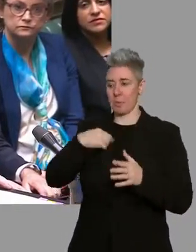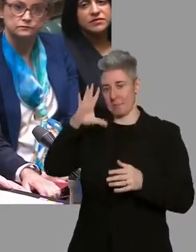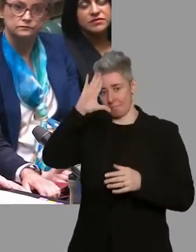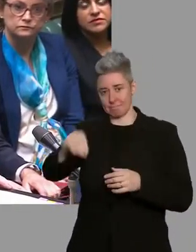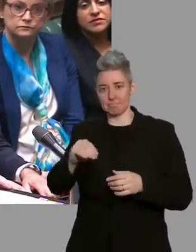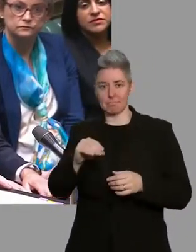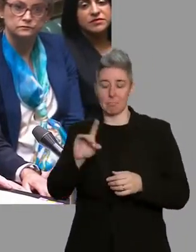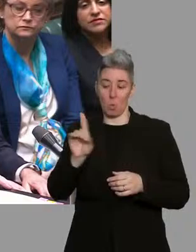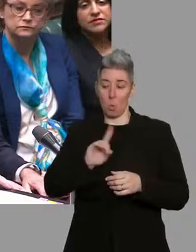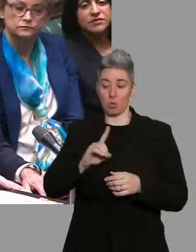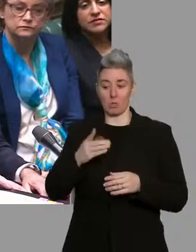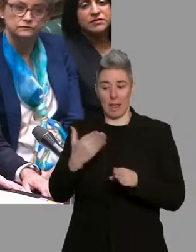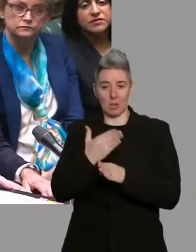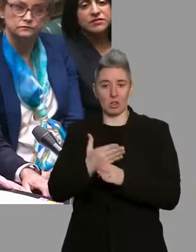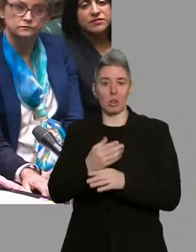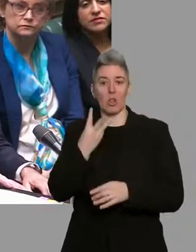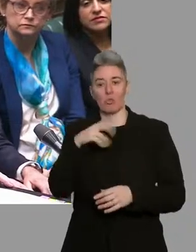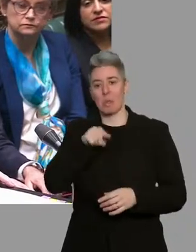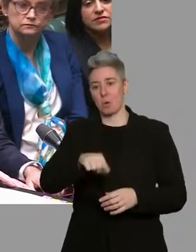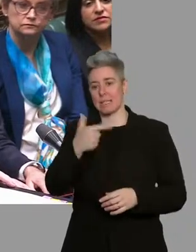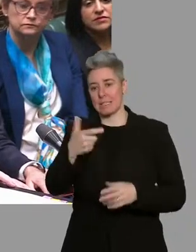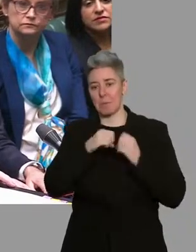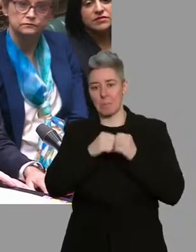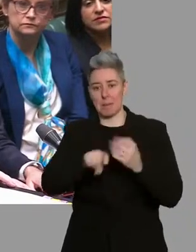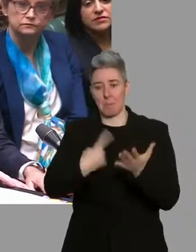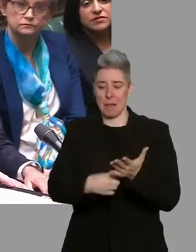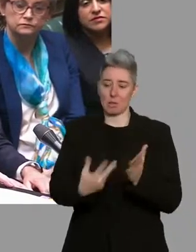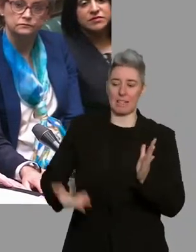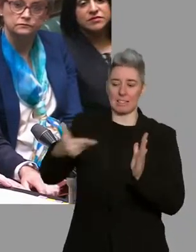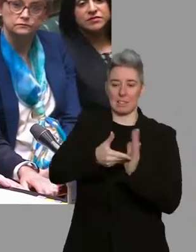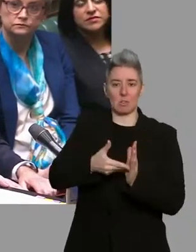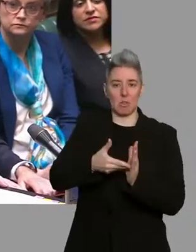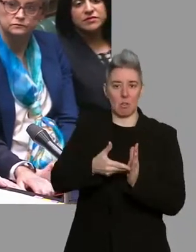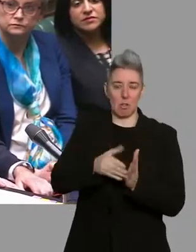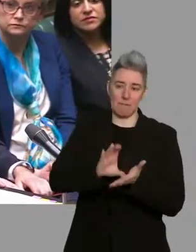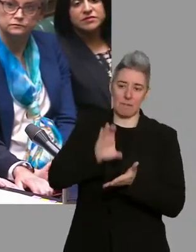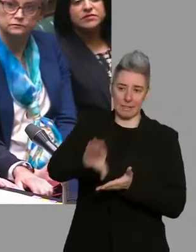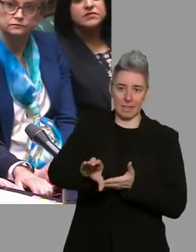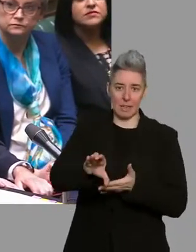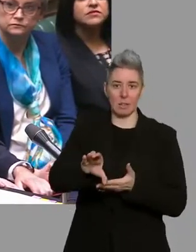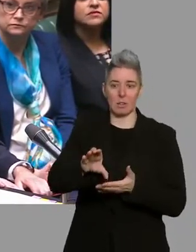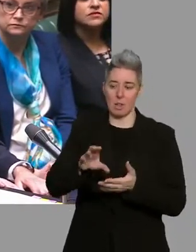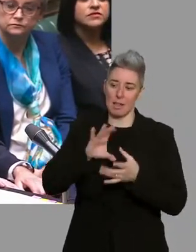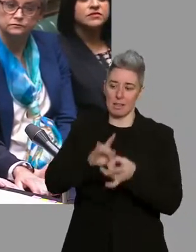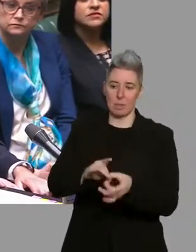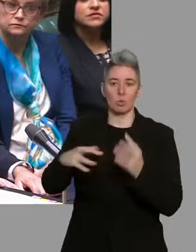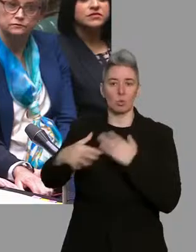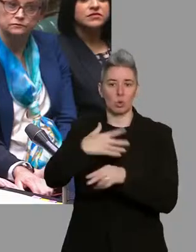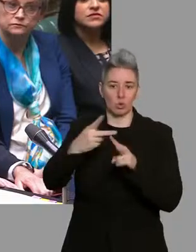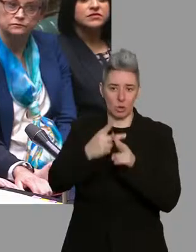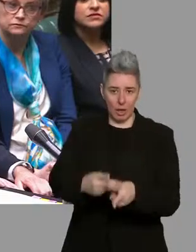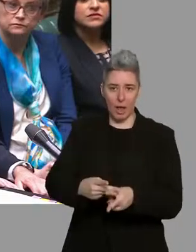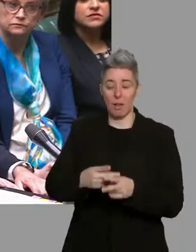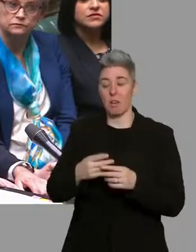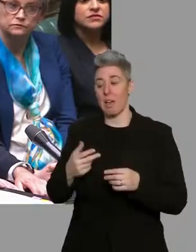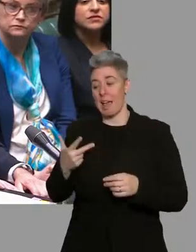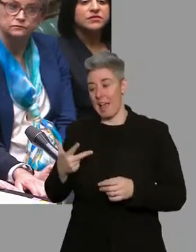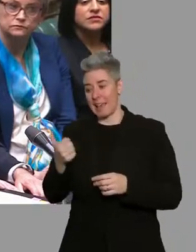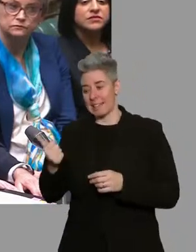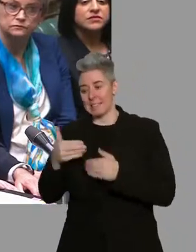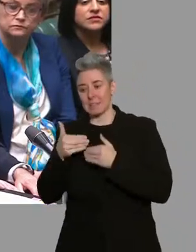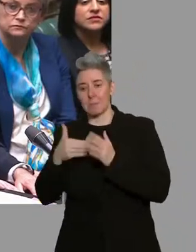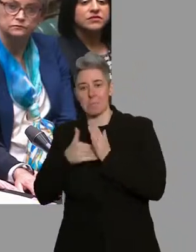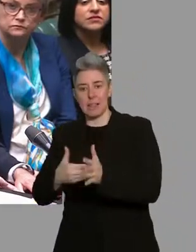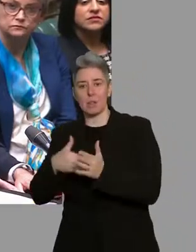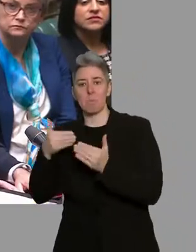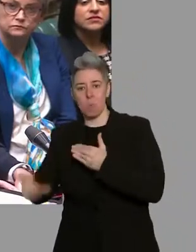funding in the budget for social care, another £86 million to allow 7,800 more disabled and elderly people to live more independent